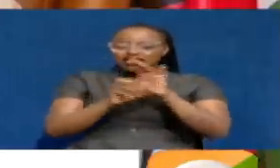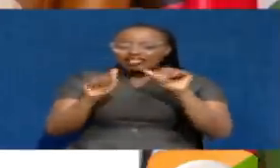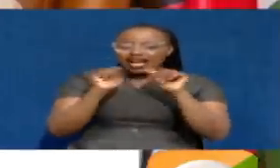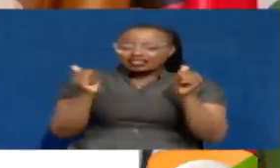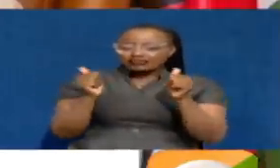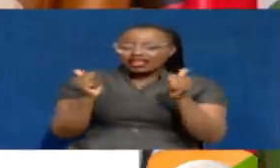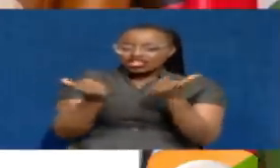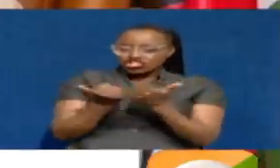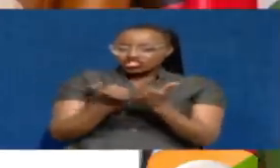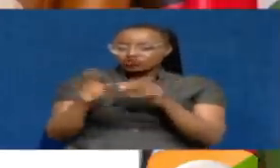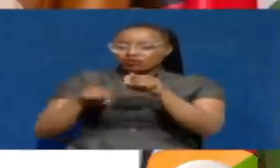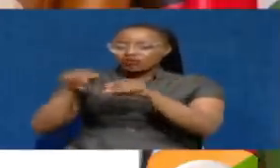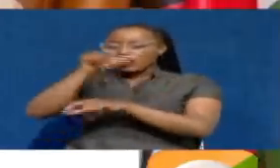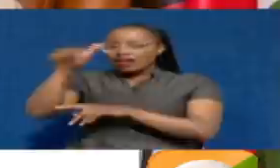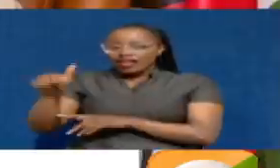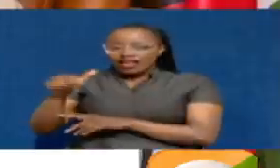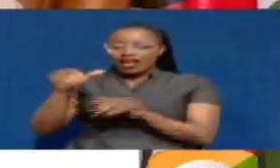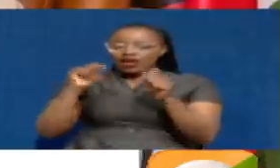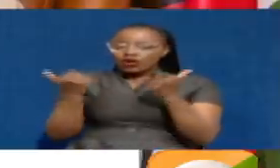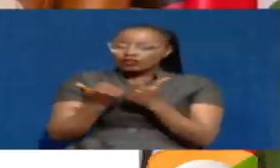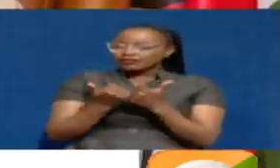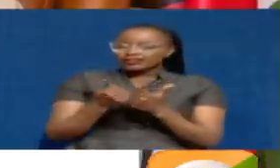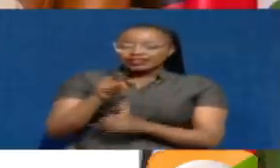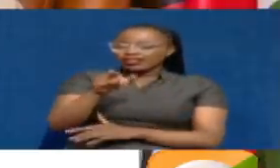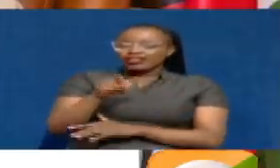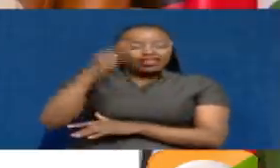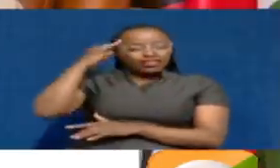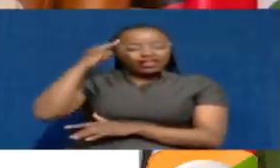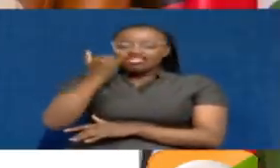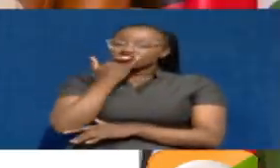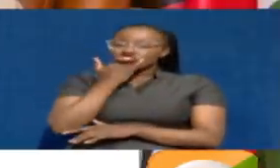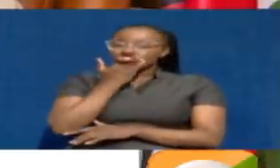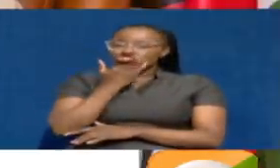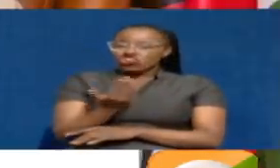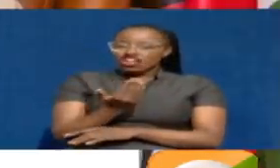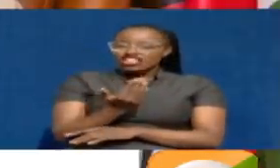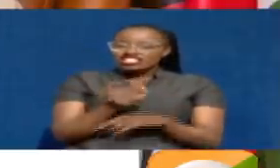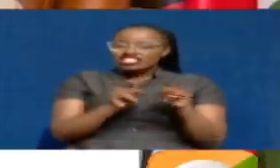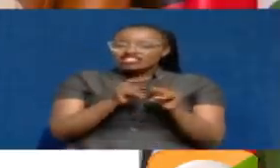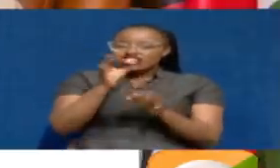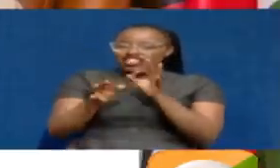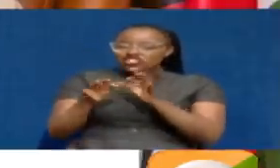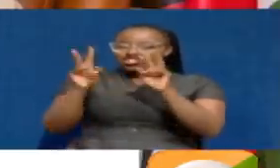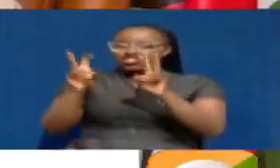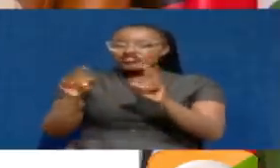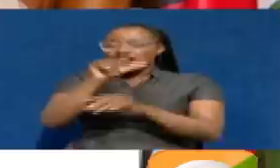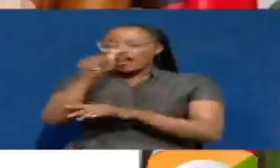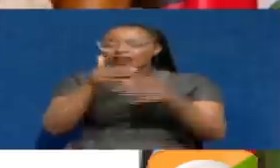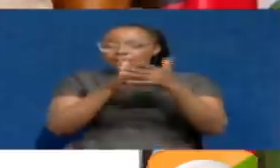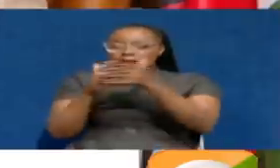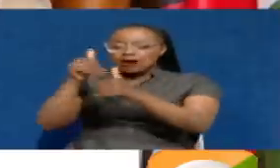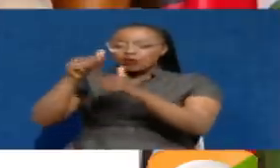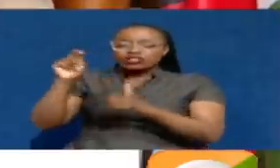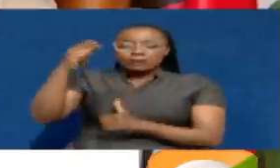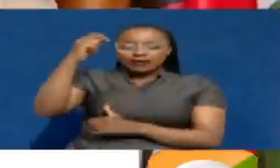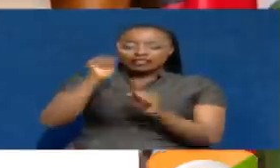government, I don't think it is right for judiciary to issue an injunction that the